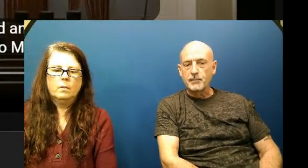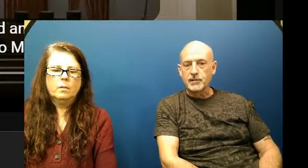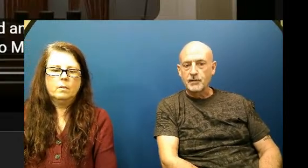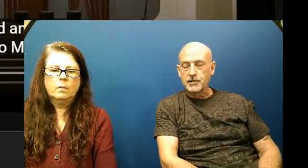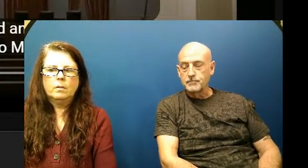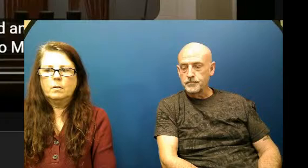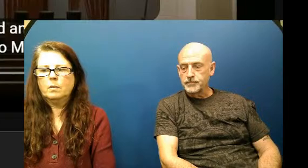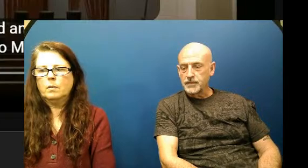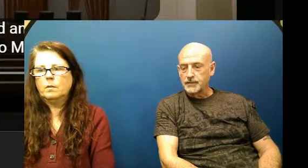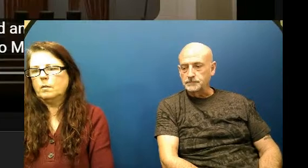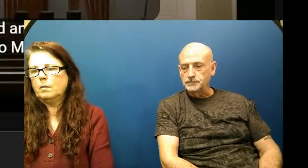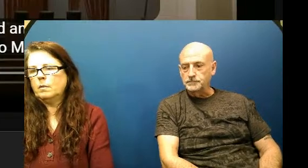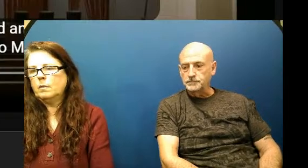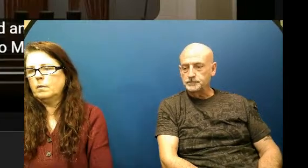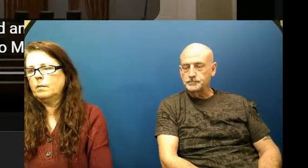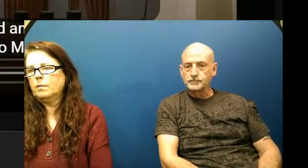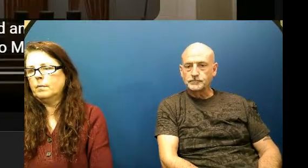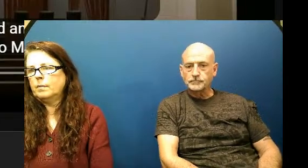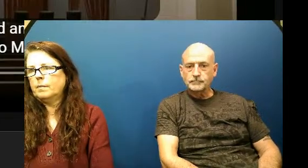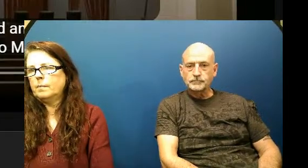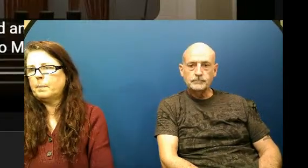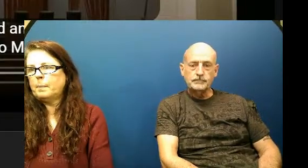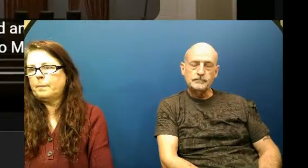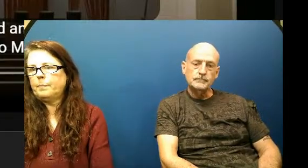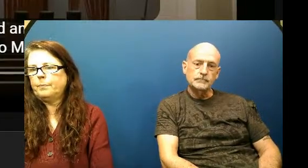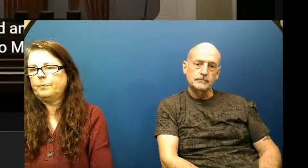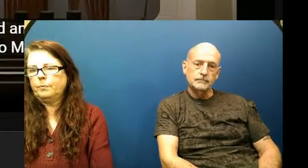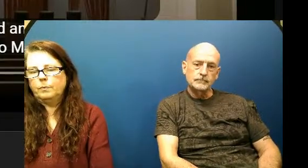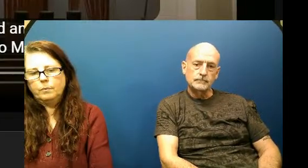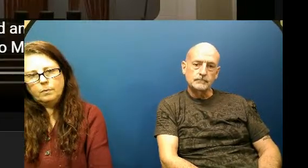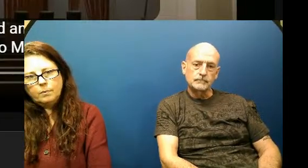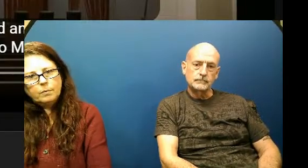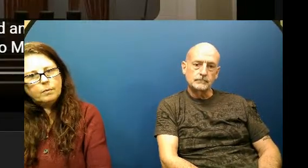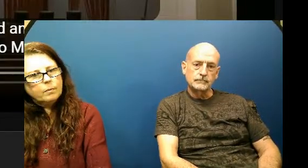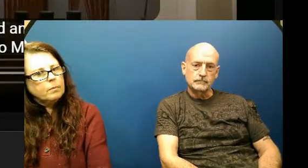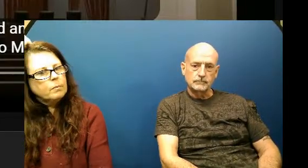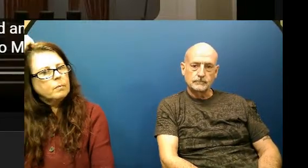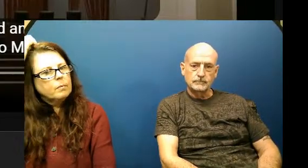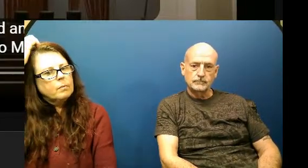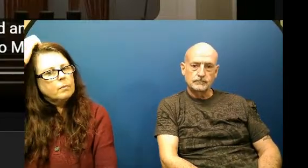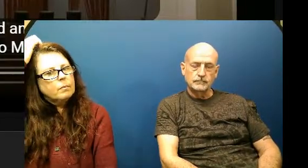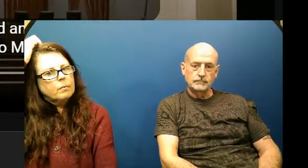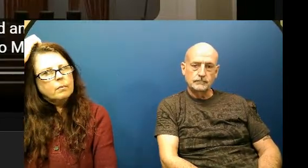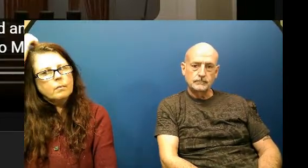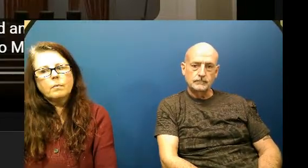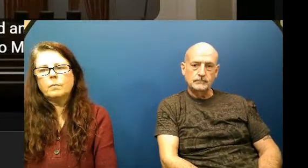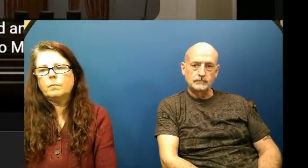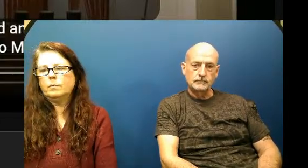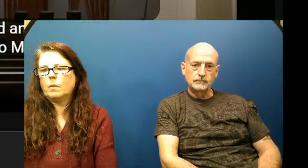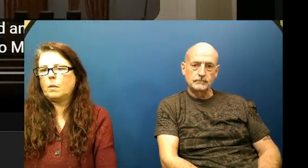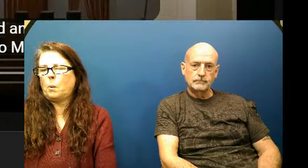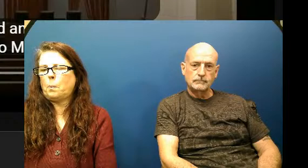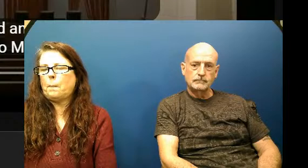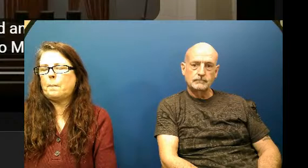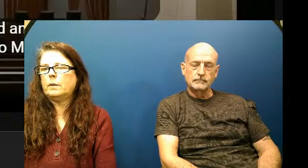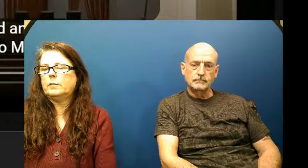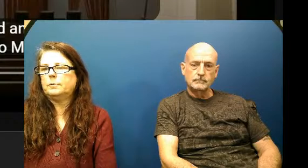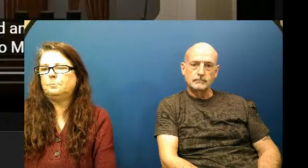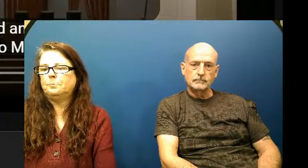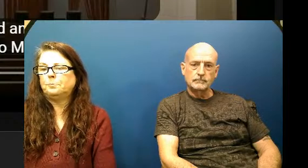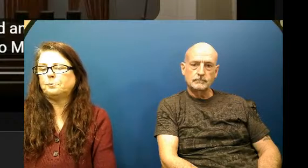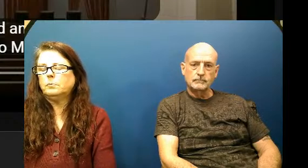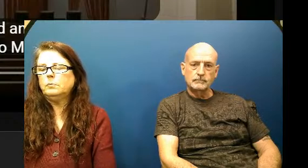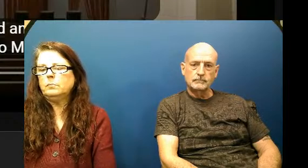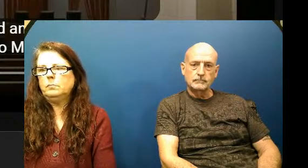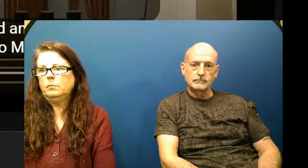that in Hobby Lobby. Even if China could exercise overwhelming power against TikTok versus ByteDance, I